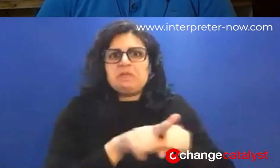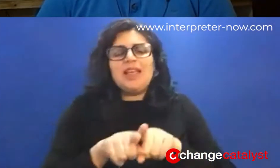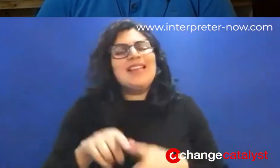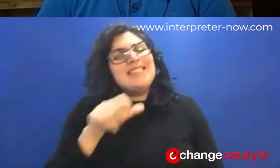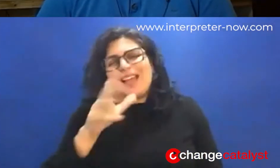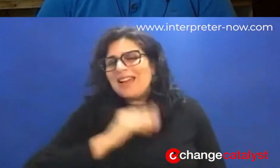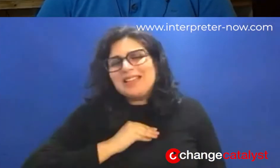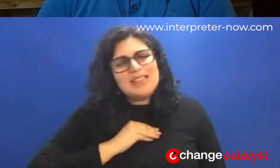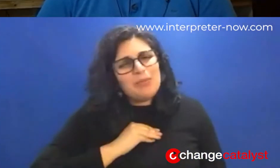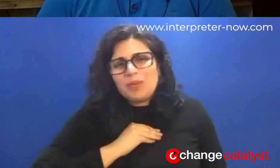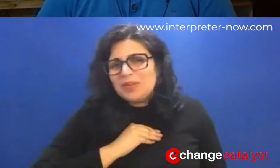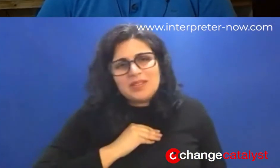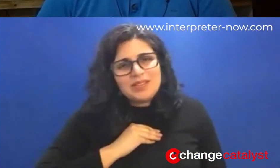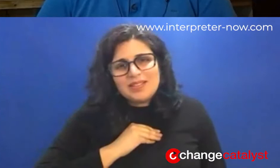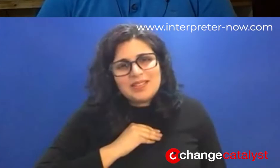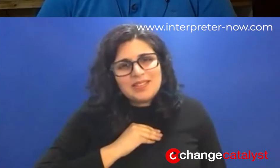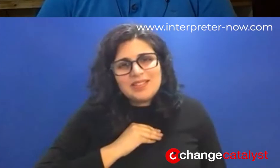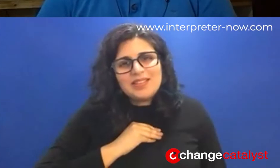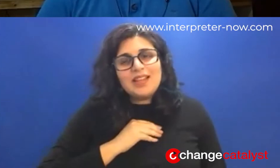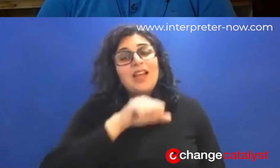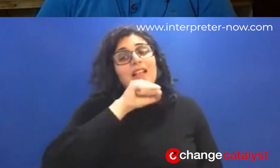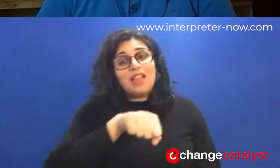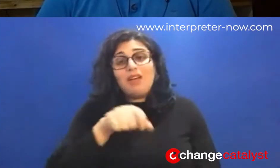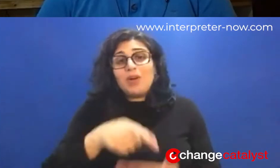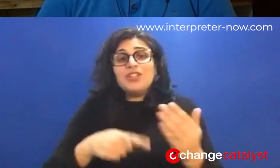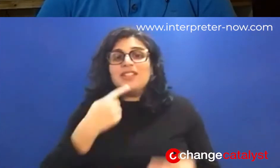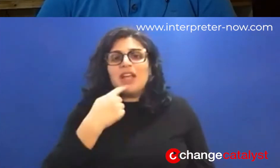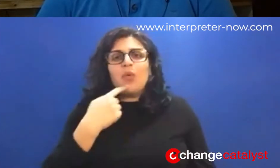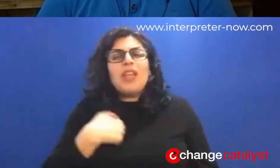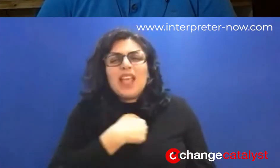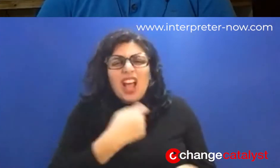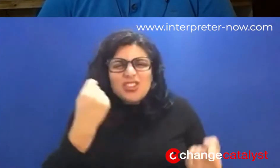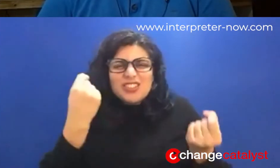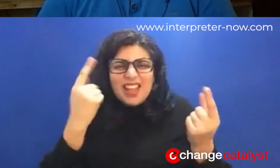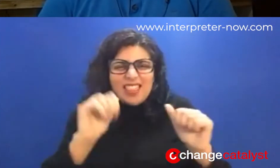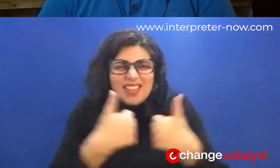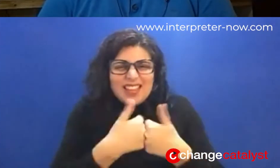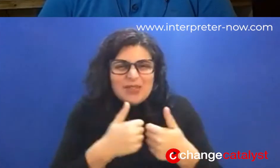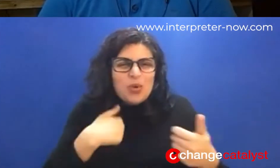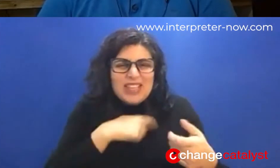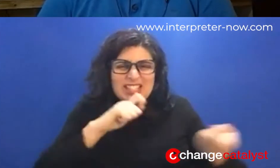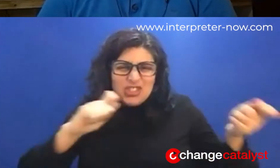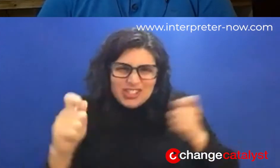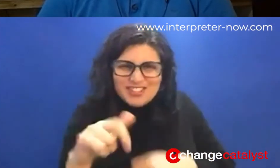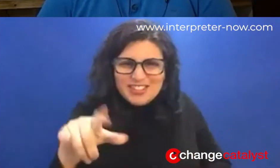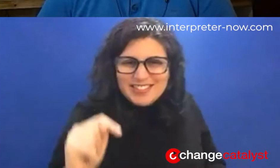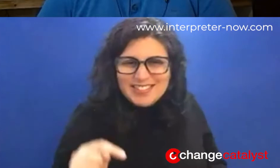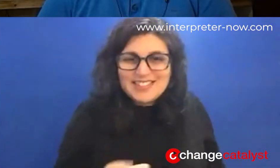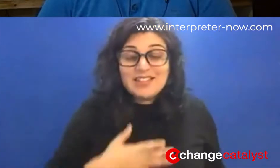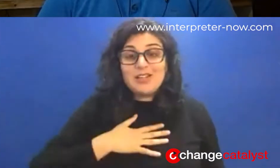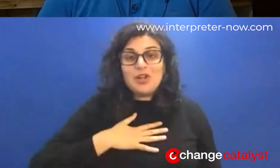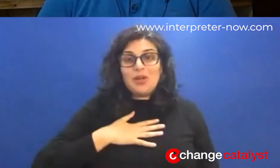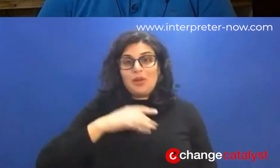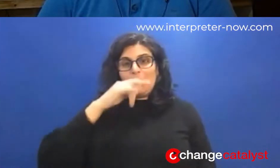to me. Yeah. And I love what you're saying. We understand the game so we can change the game. My kids behind